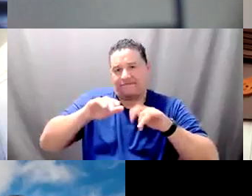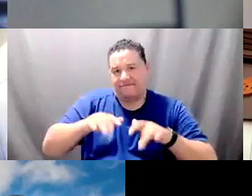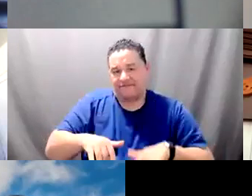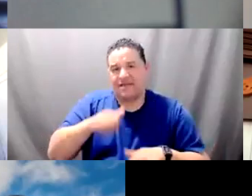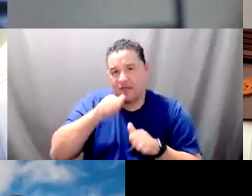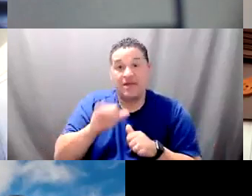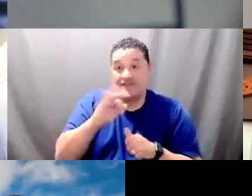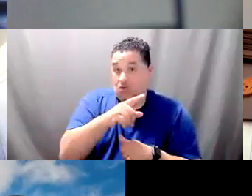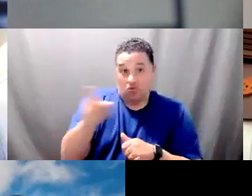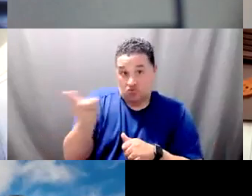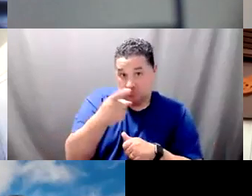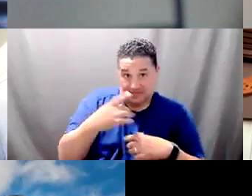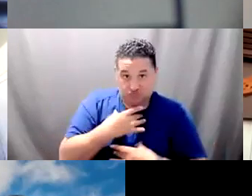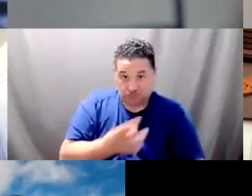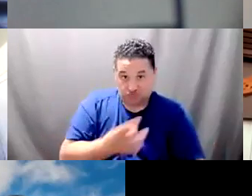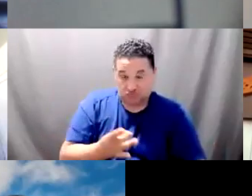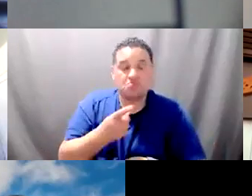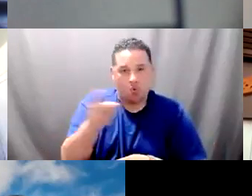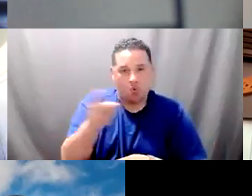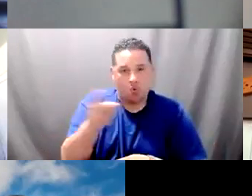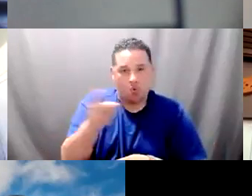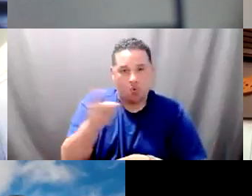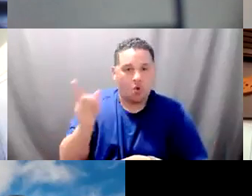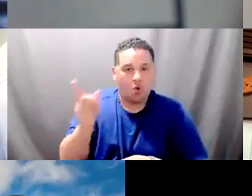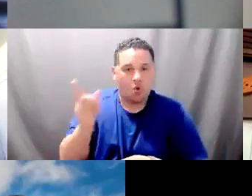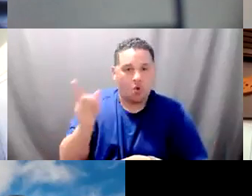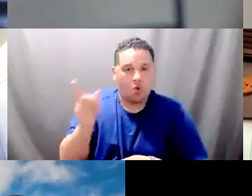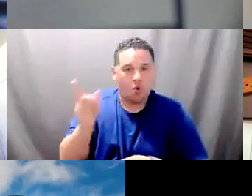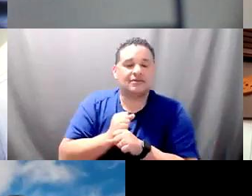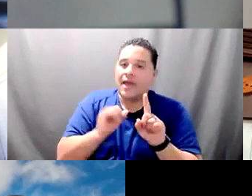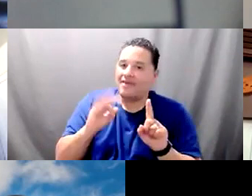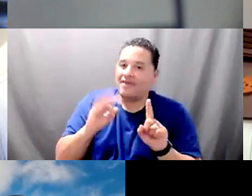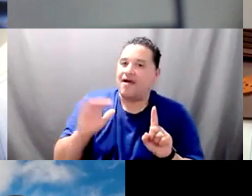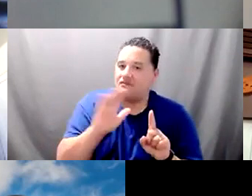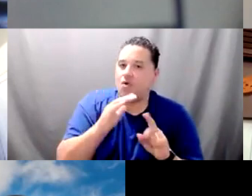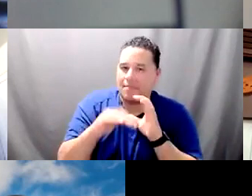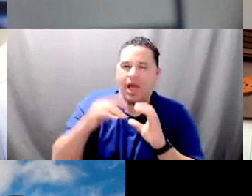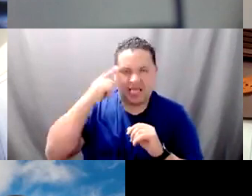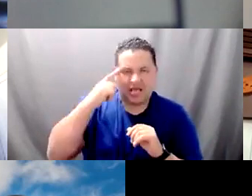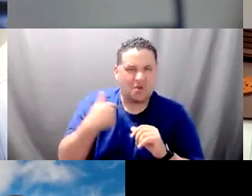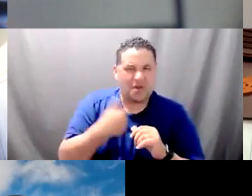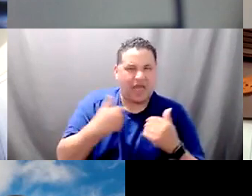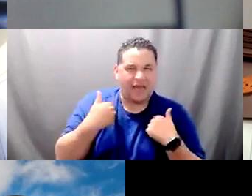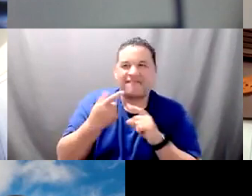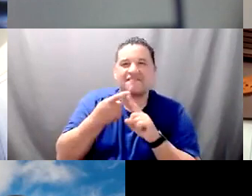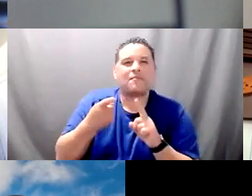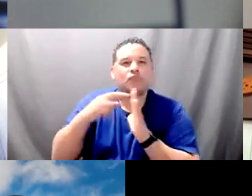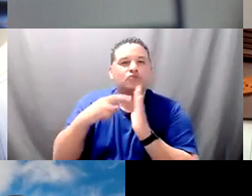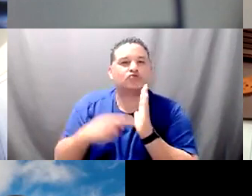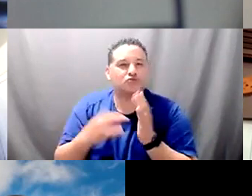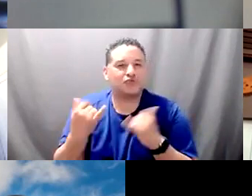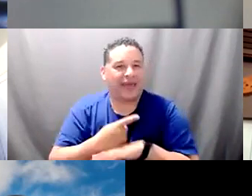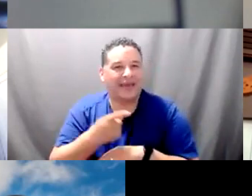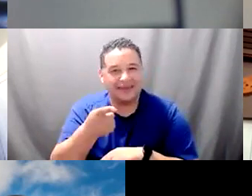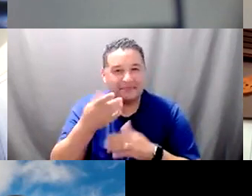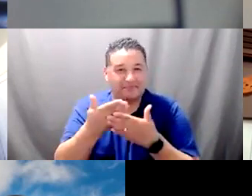all are interested, you also will be getting, as long as we have your email, which I think we do from the registration today, we'll be sending